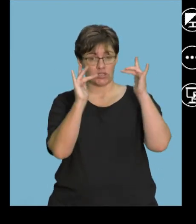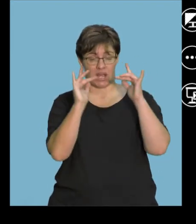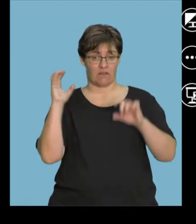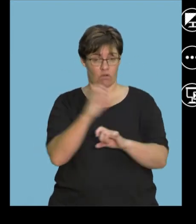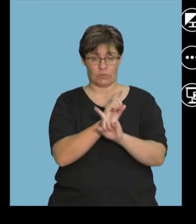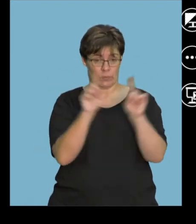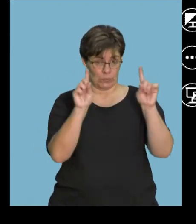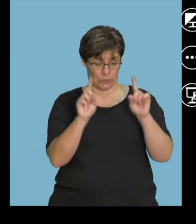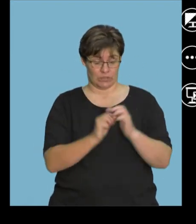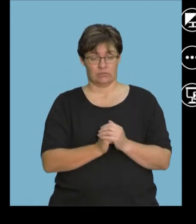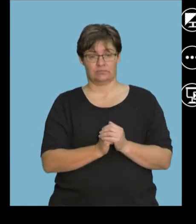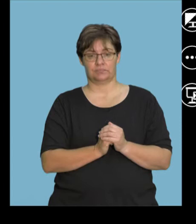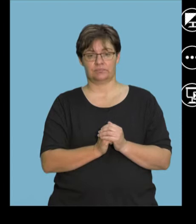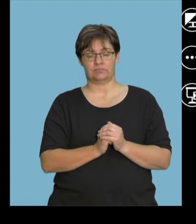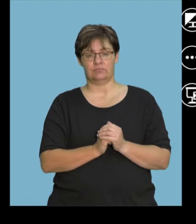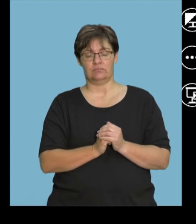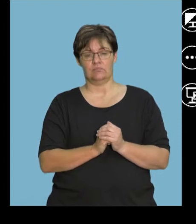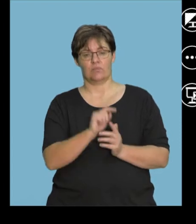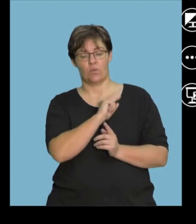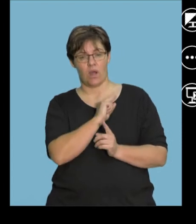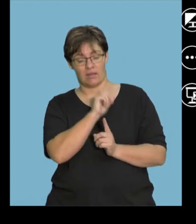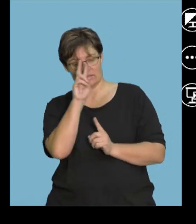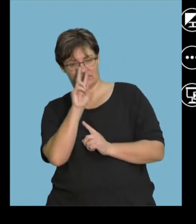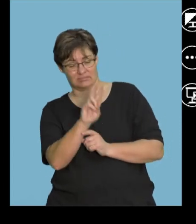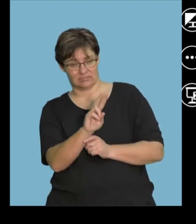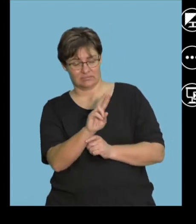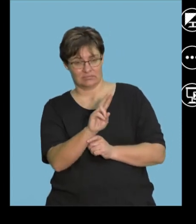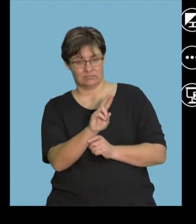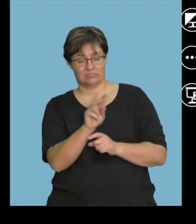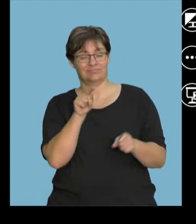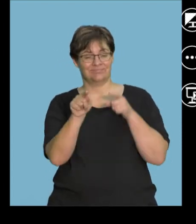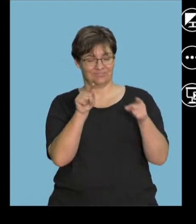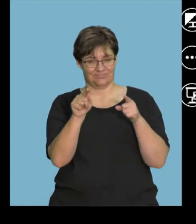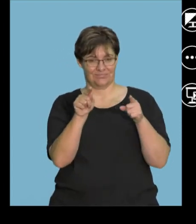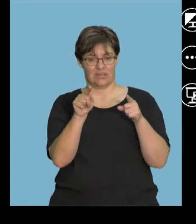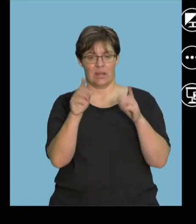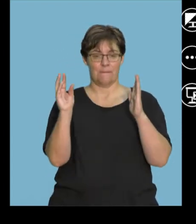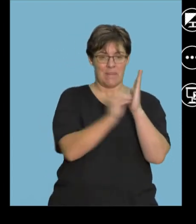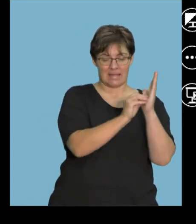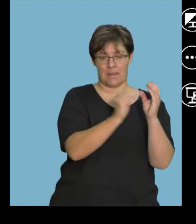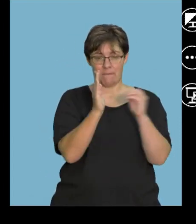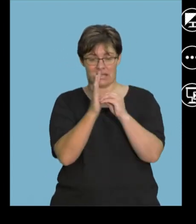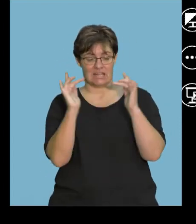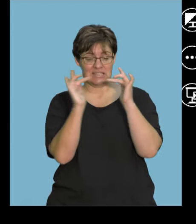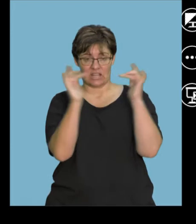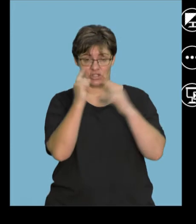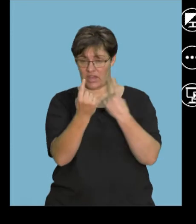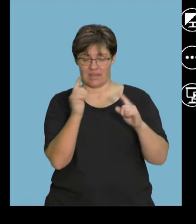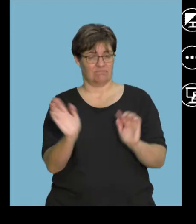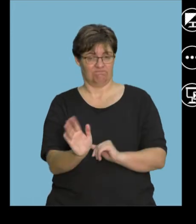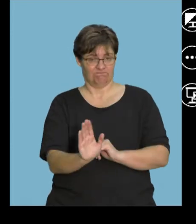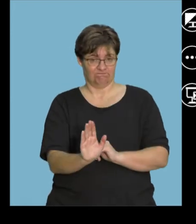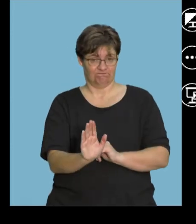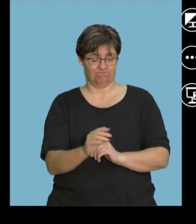non-contact forces, okay? Because because our emphasis was that these magnets are not coming into contact. And we're